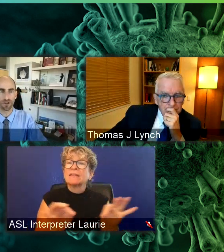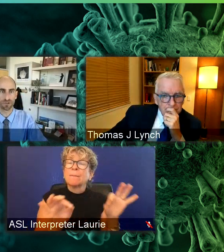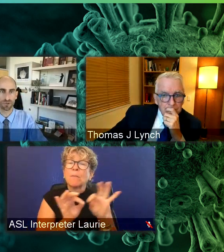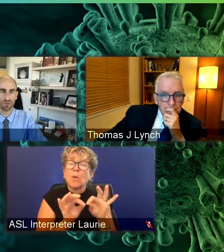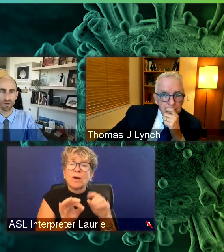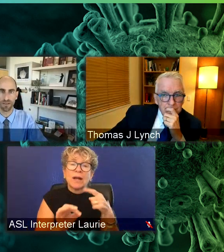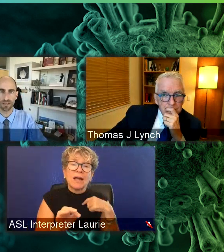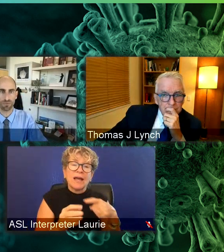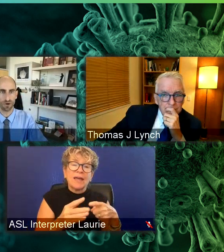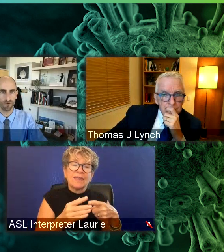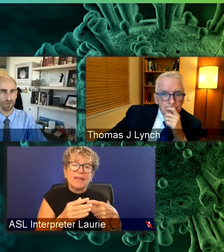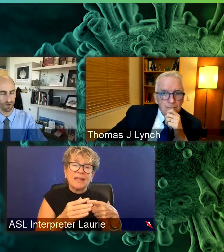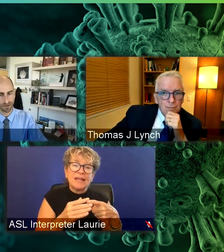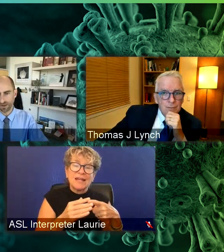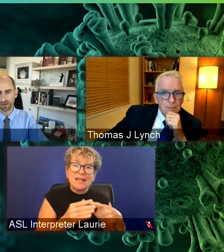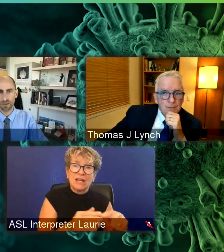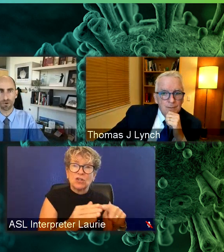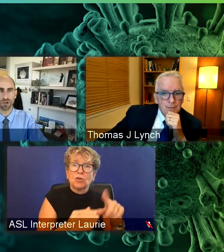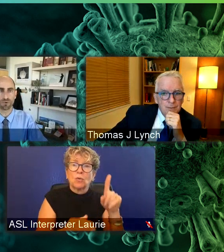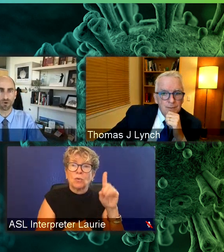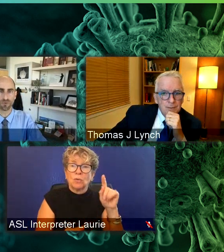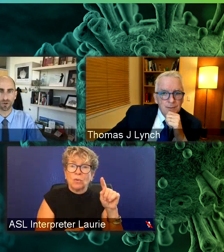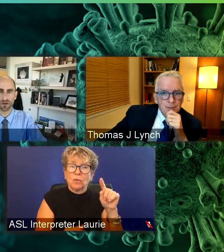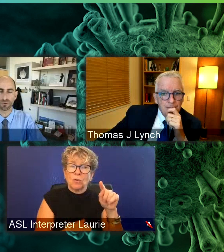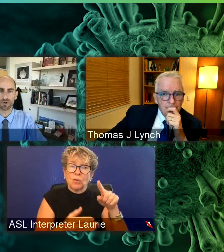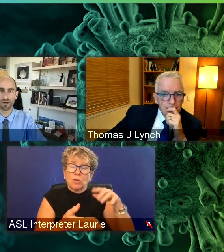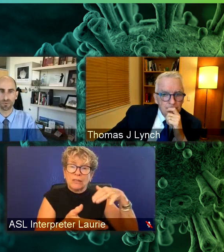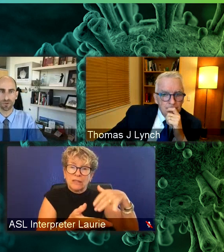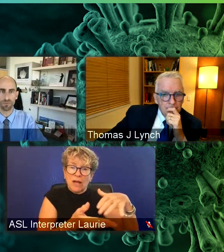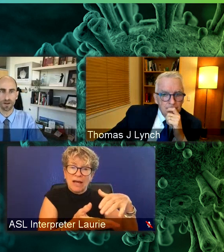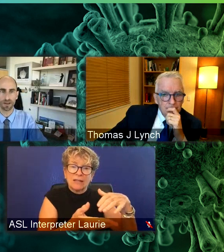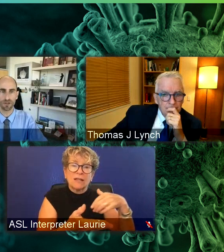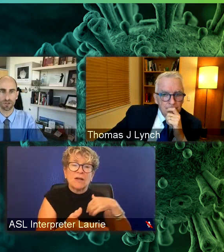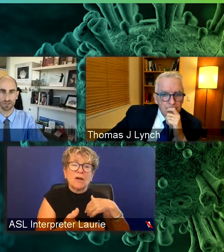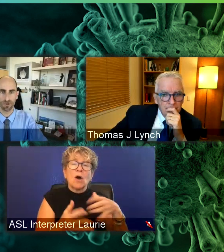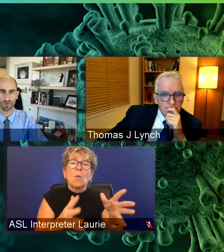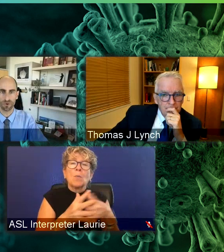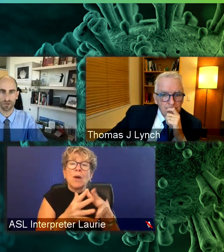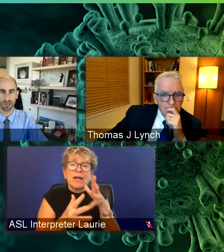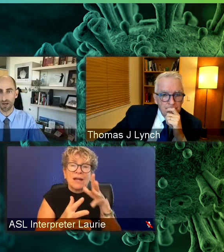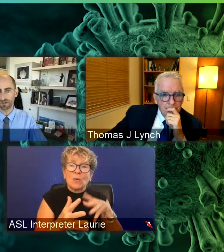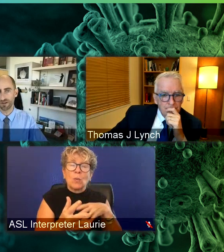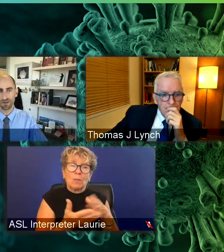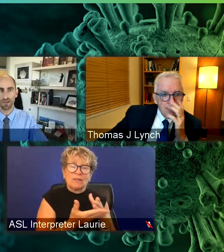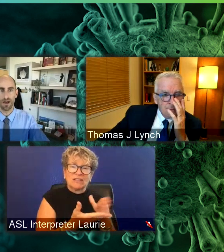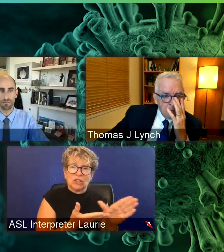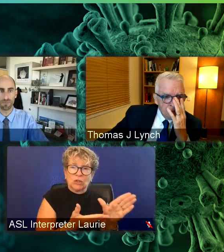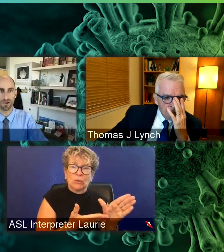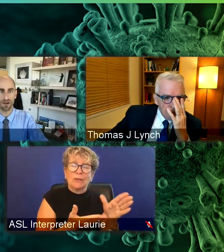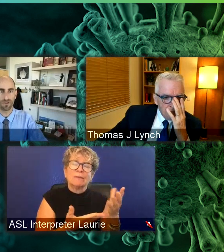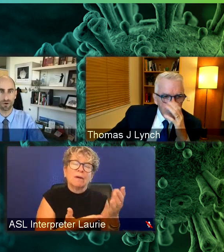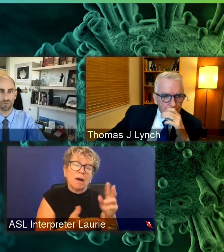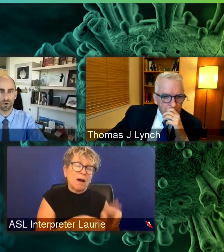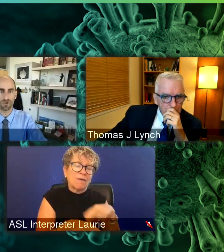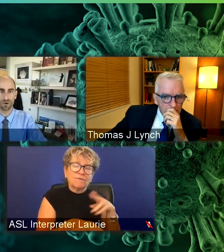women were excluded, and that's part of the typical approach for clinical trials with new medications, but of course, left a lot of people out there wondering